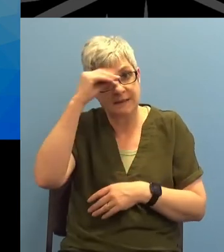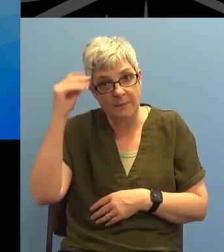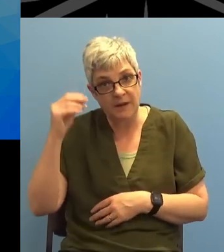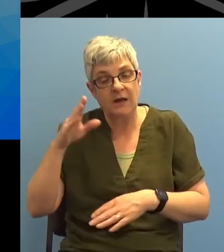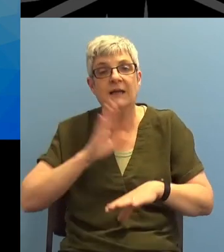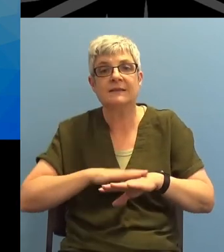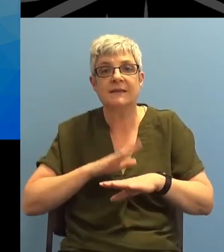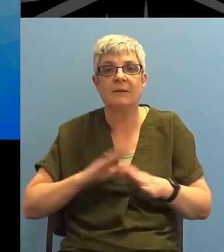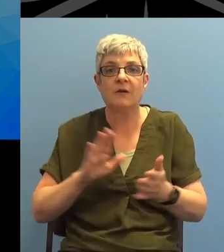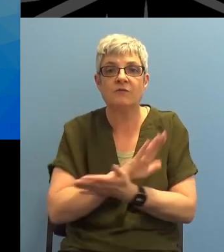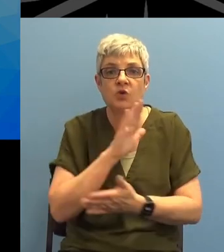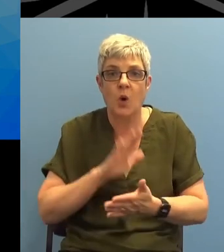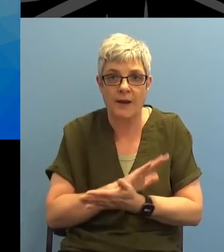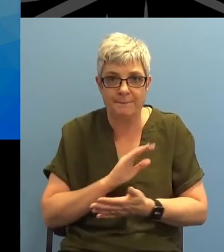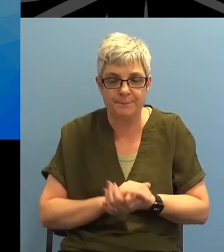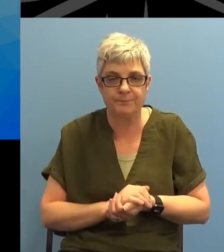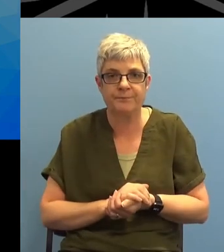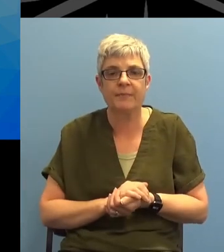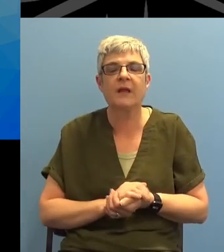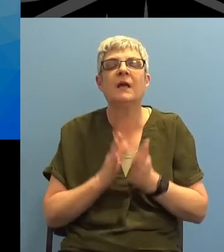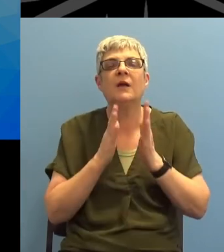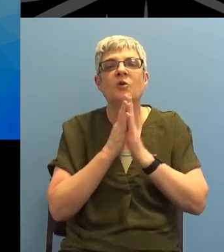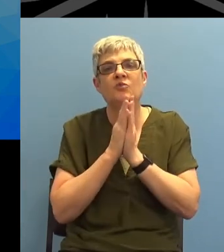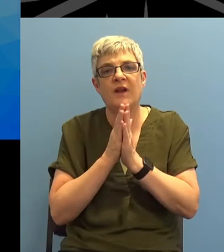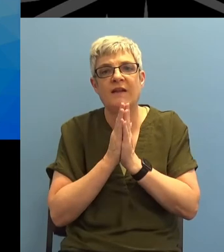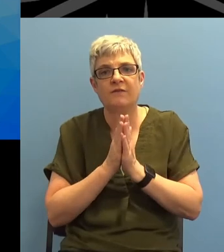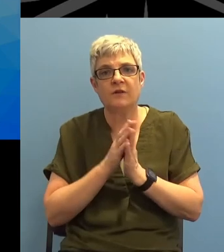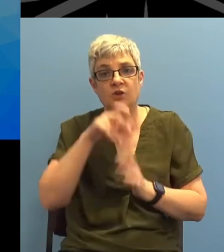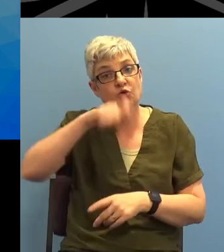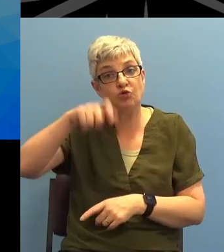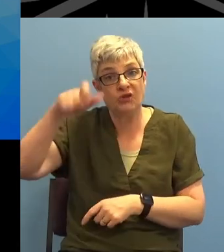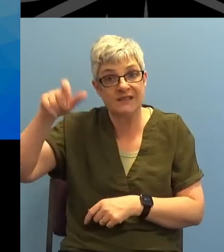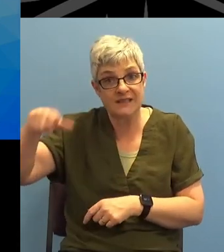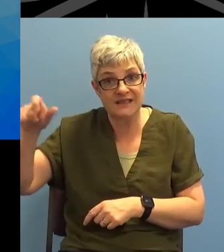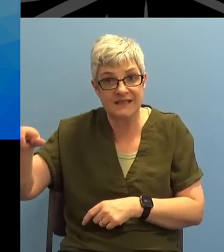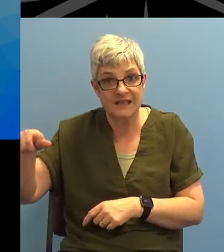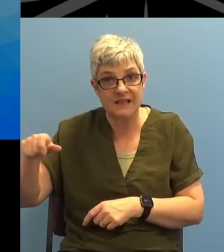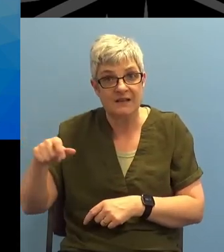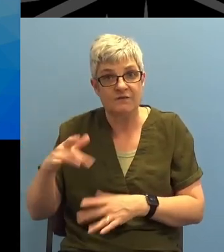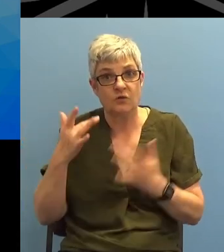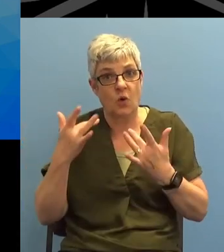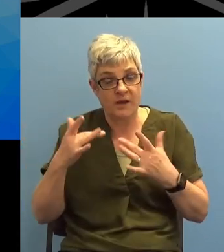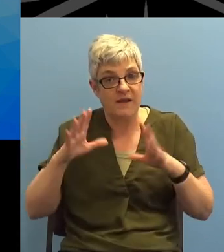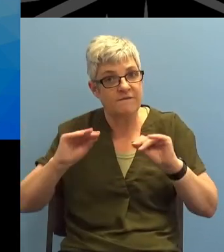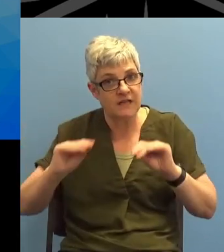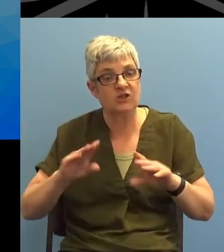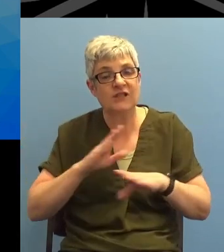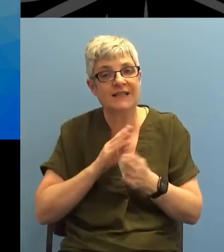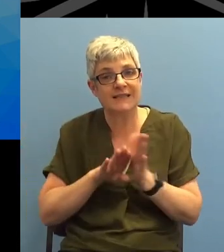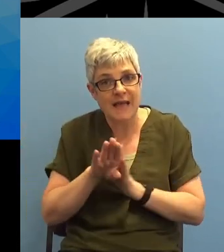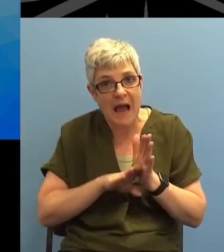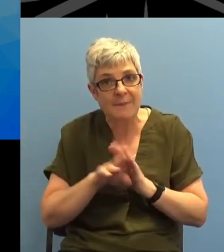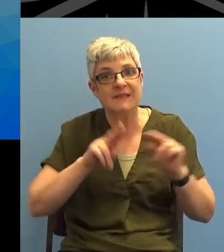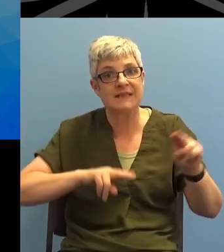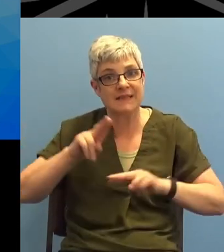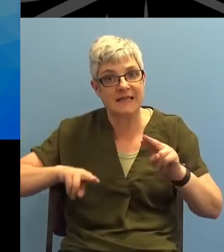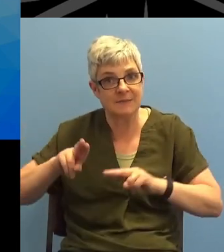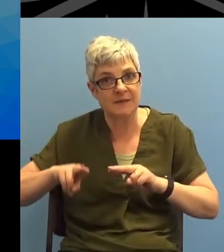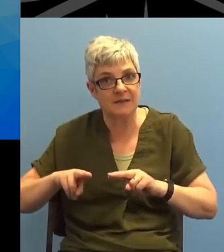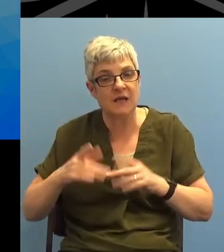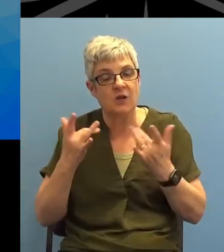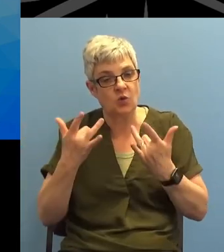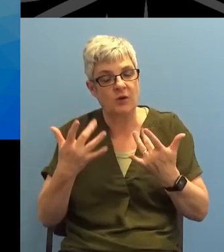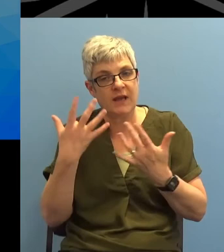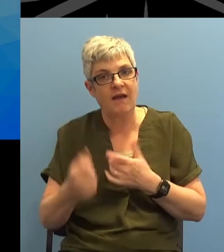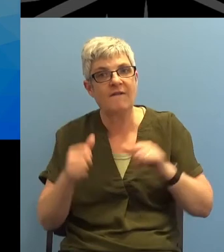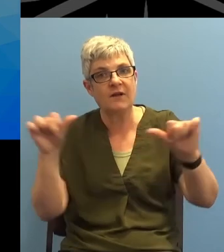of joy and relaxation. We pray for the students that may still have exams and assessments and are still waiting for the